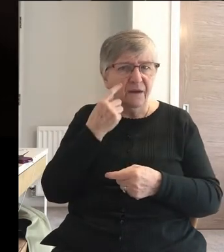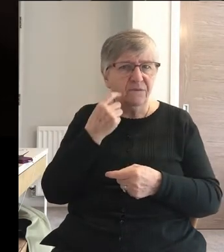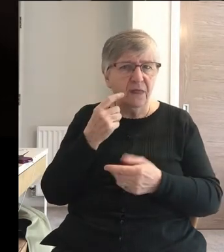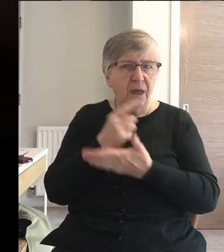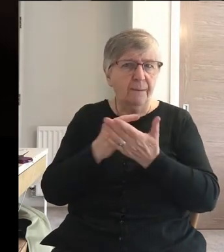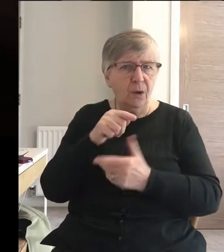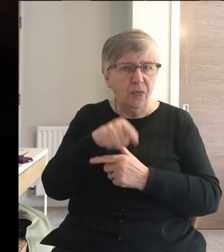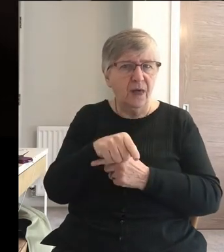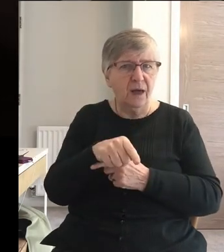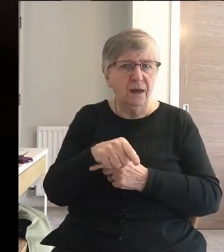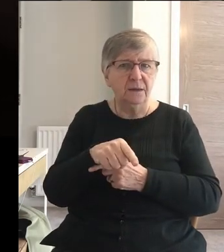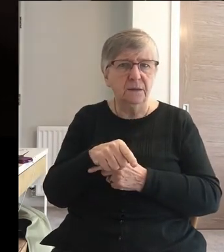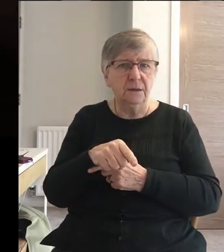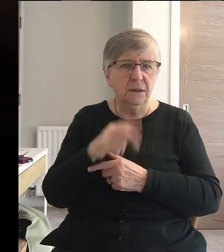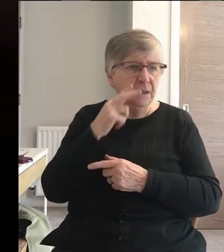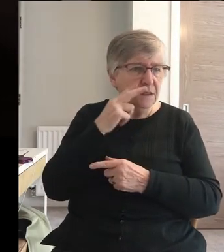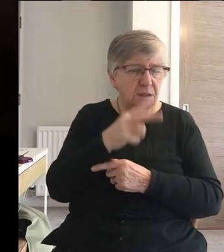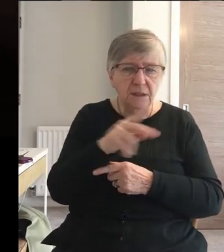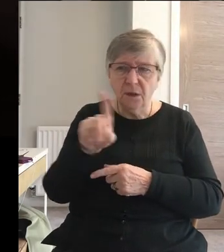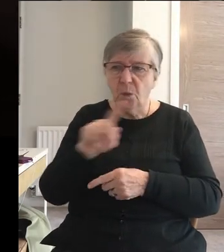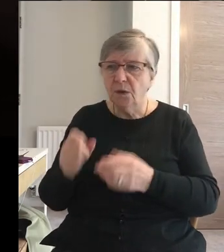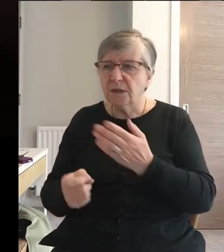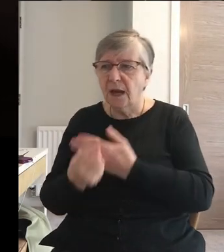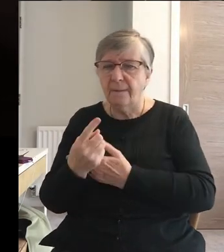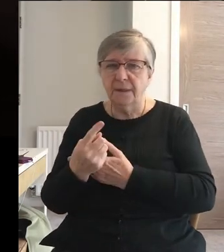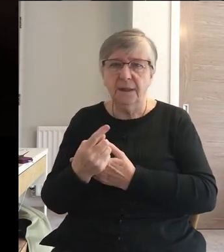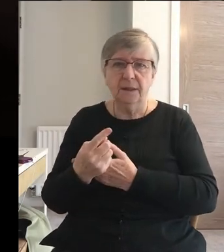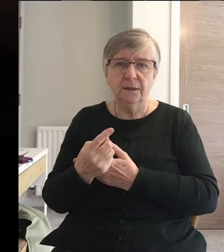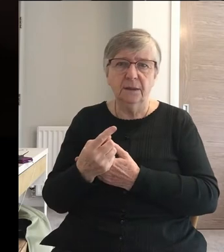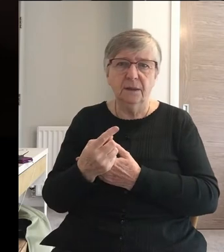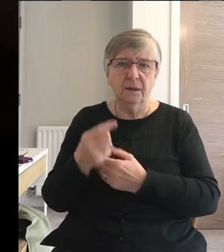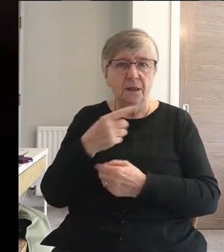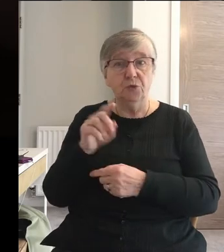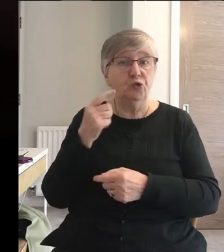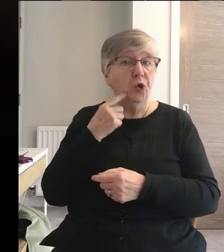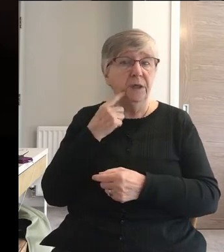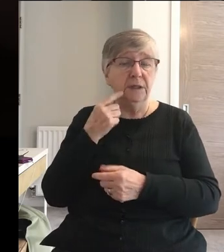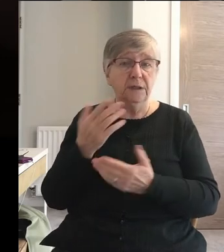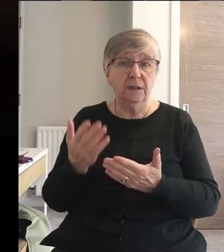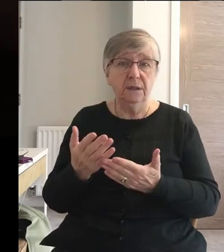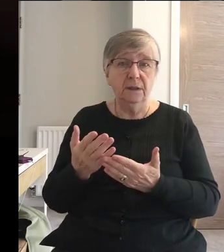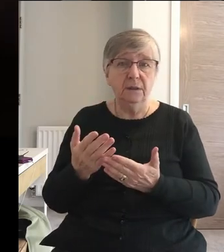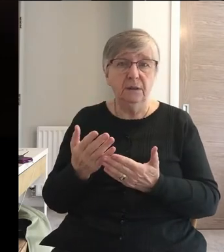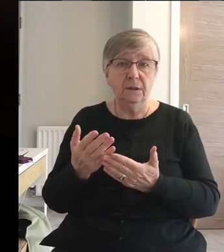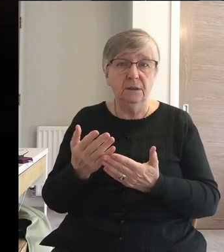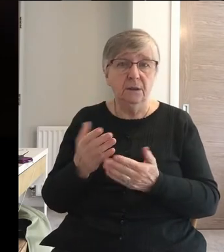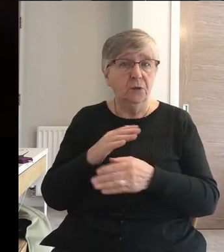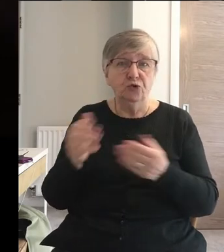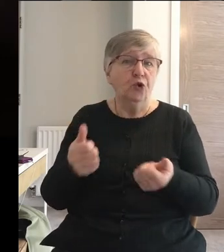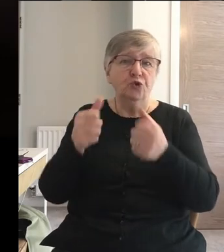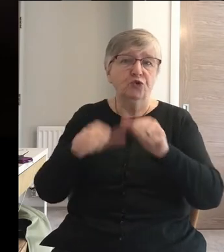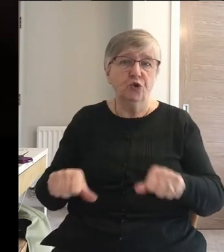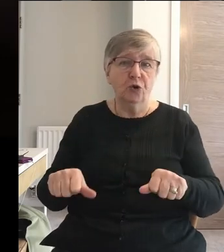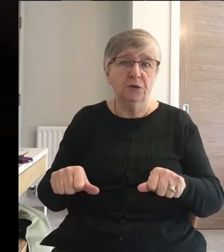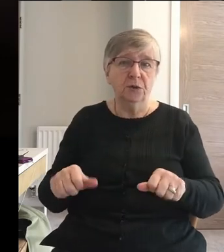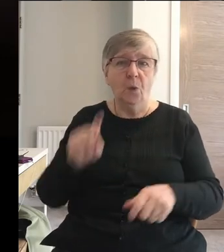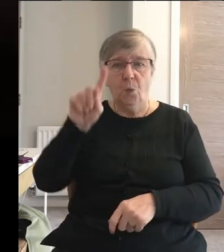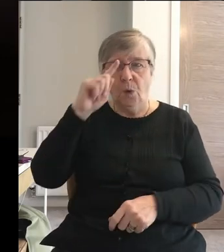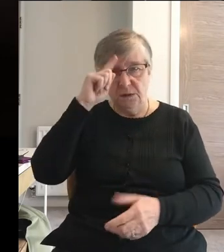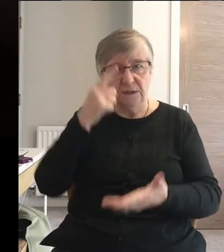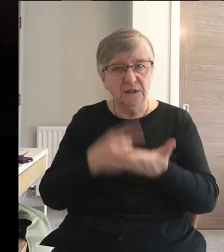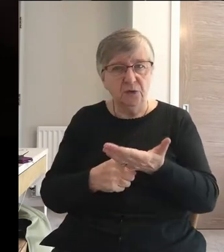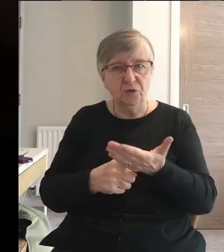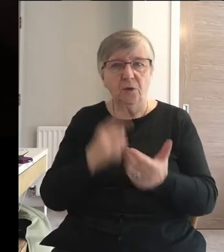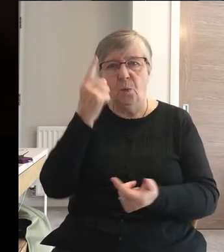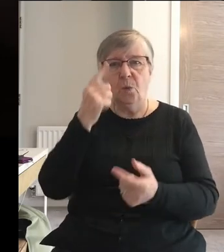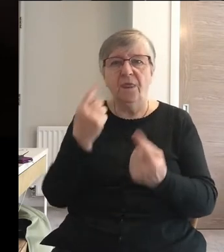thing, seeing what's going on. Now, that's not easy. It's not sorted by one decision or